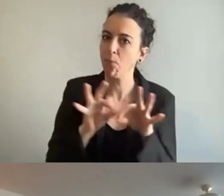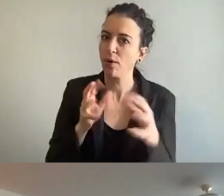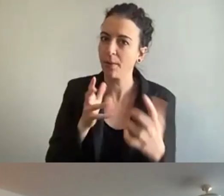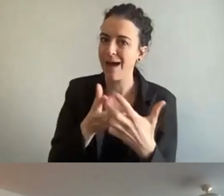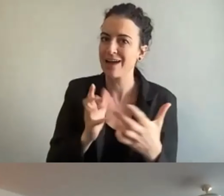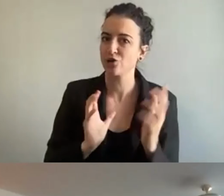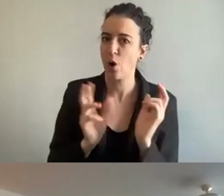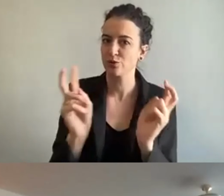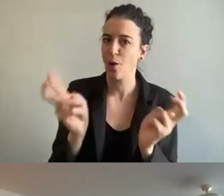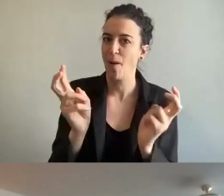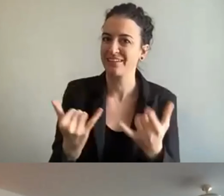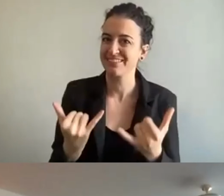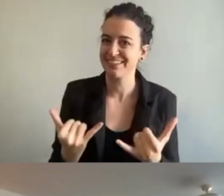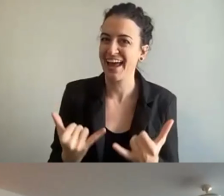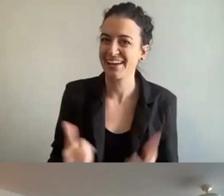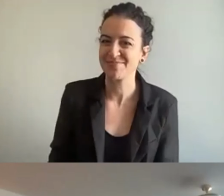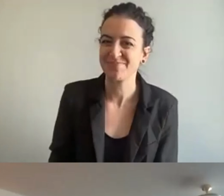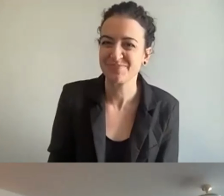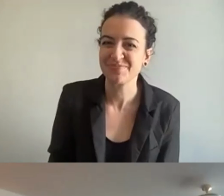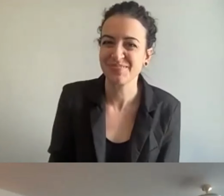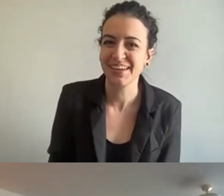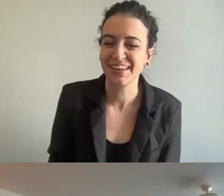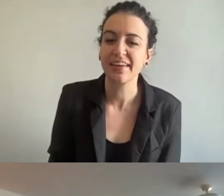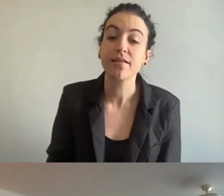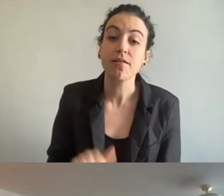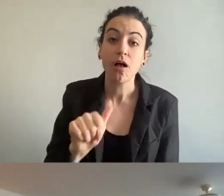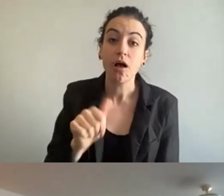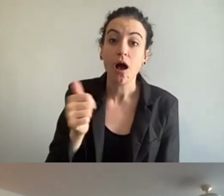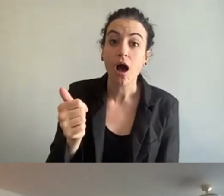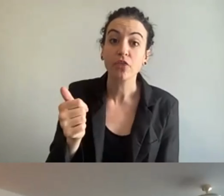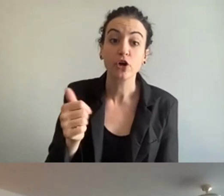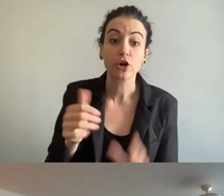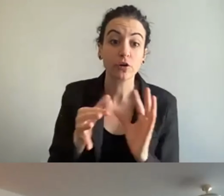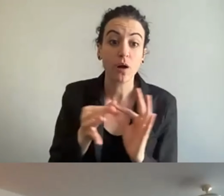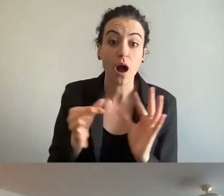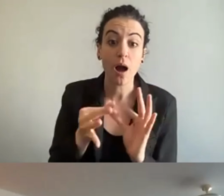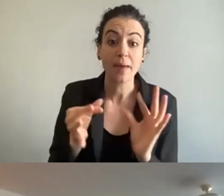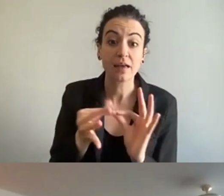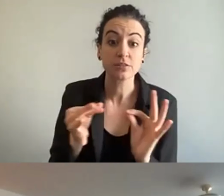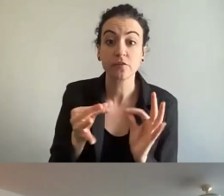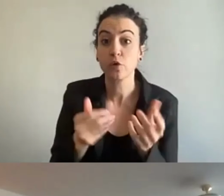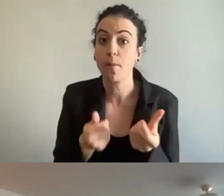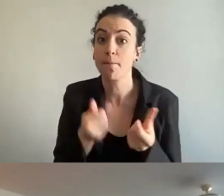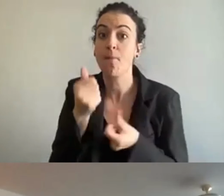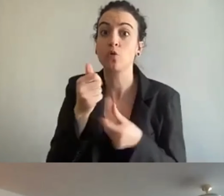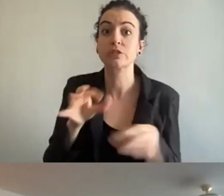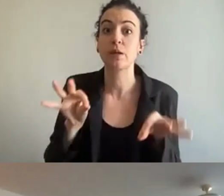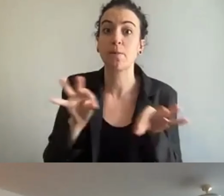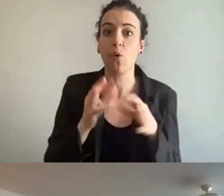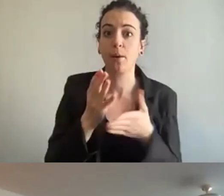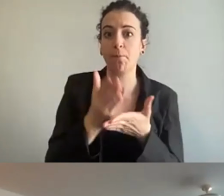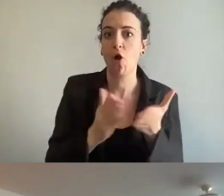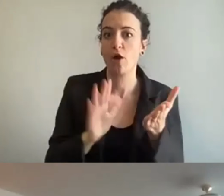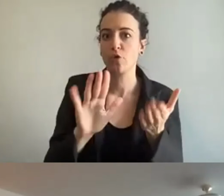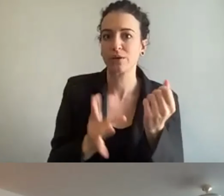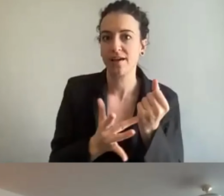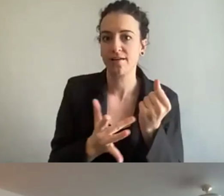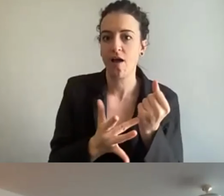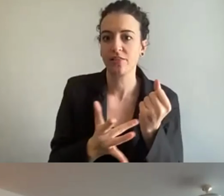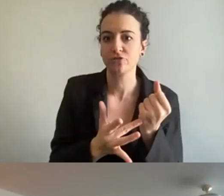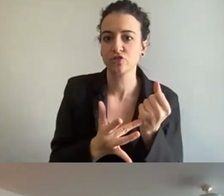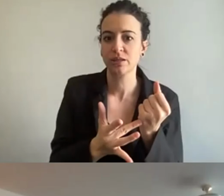with that topic. Anyone else want to talk about what Yes. your most important technology is? I would